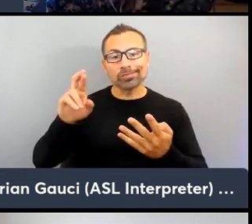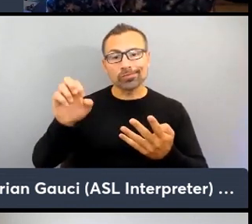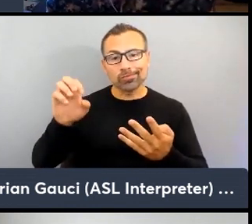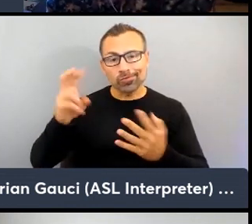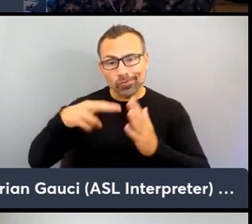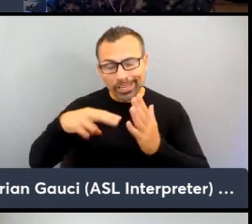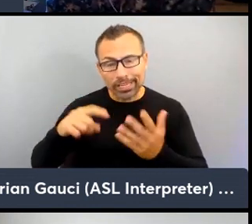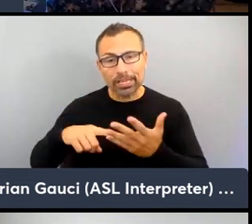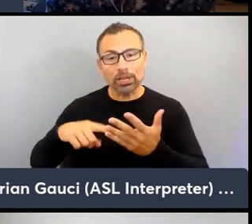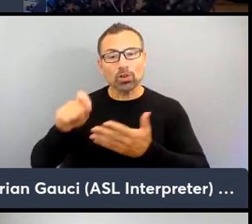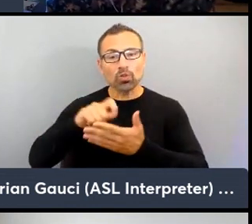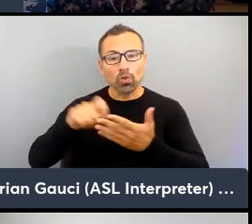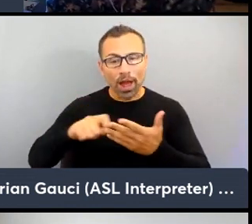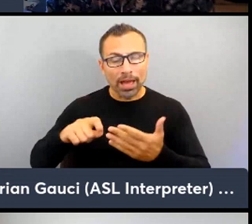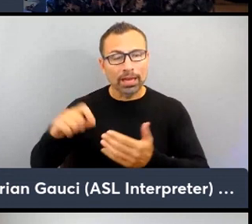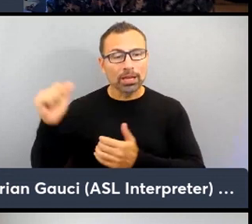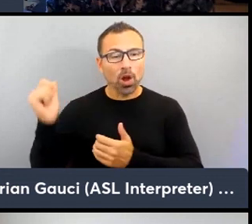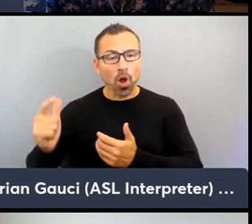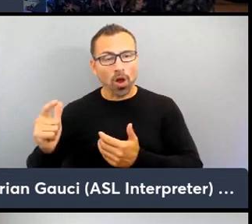just